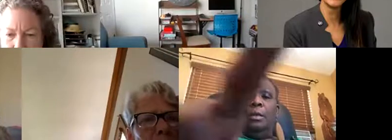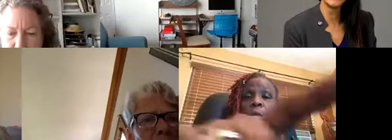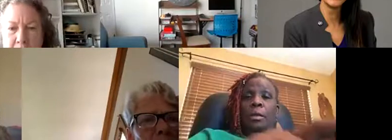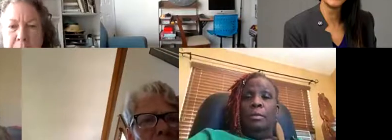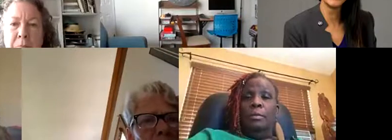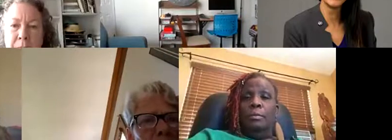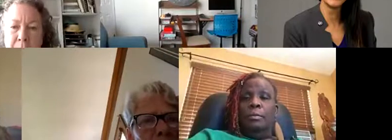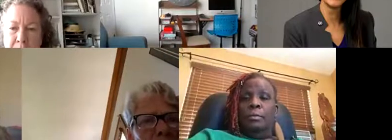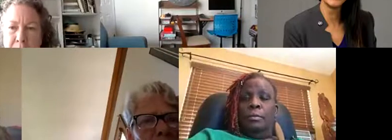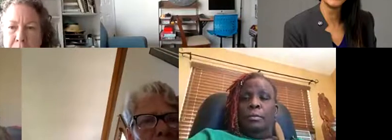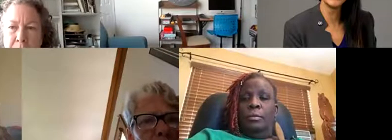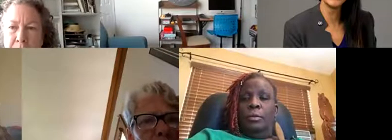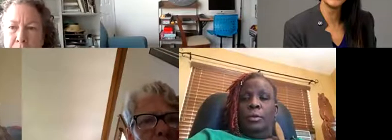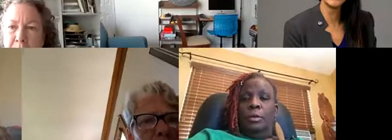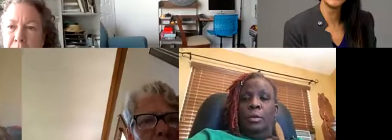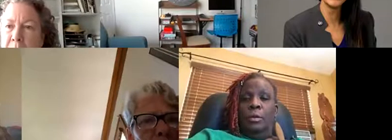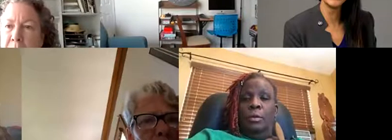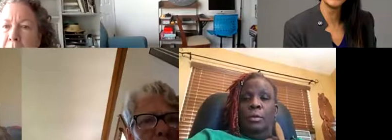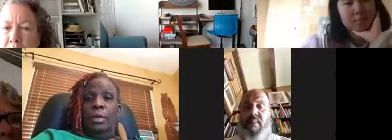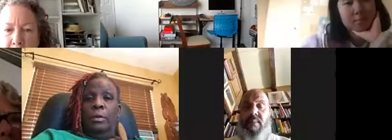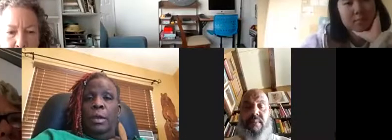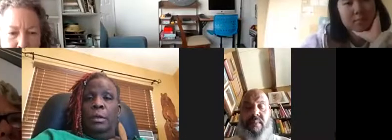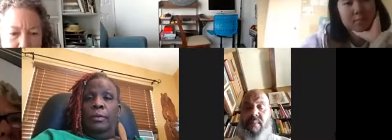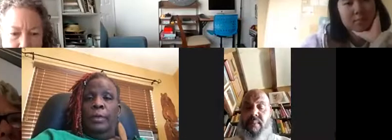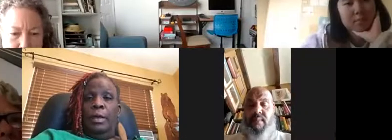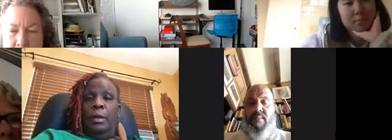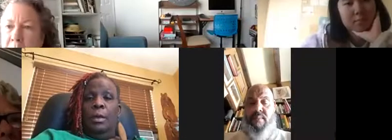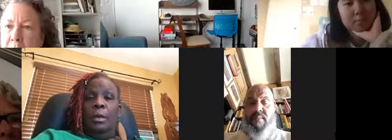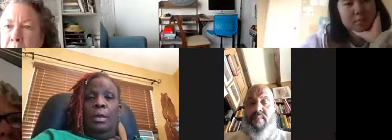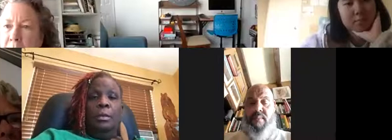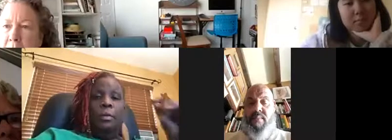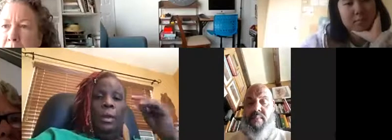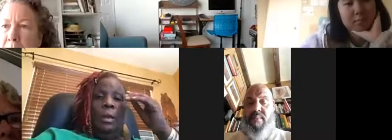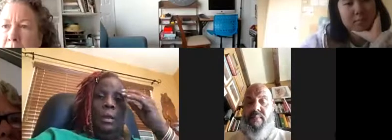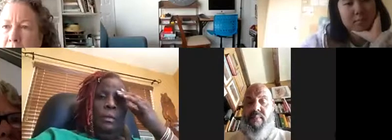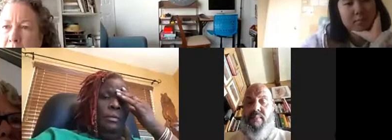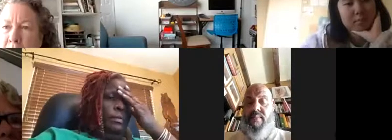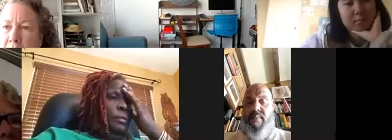dying. You know we've got to find a way